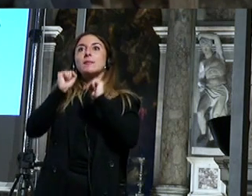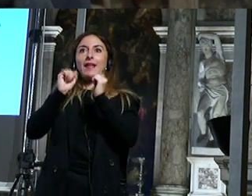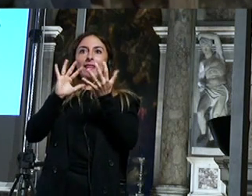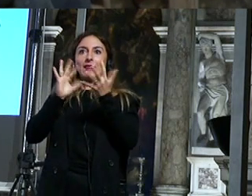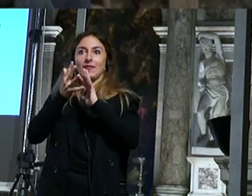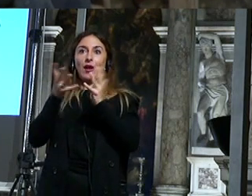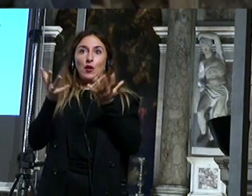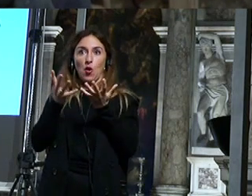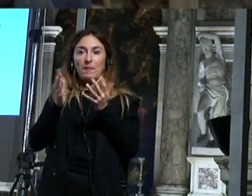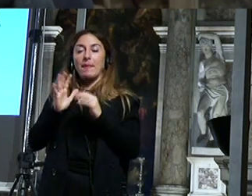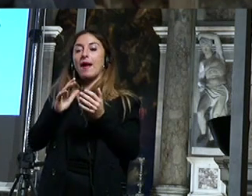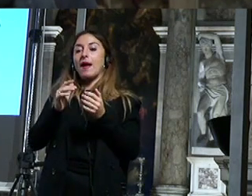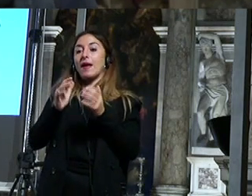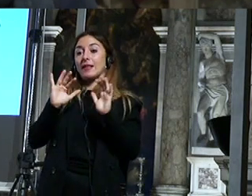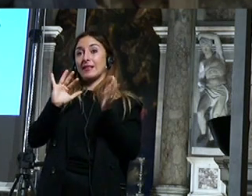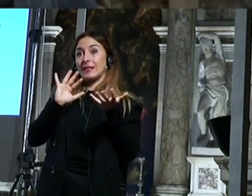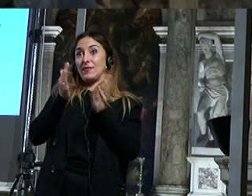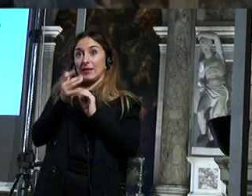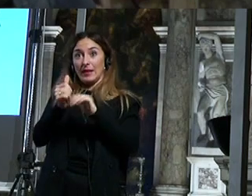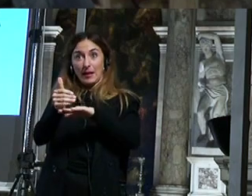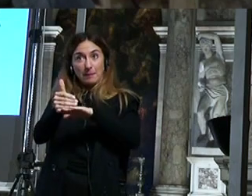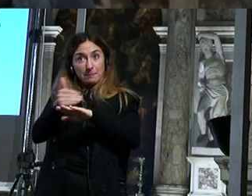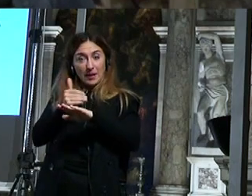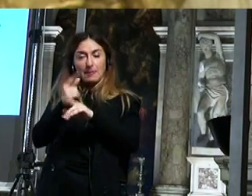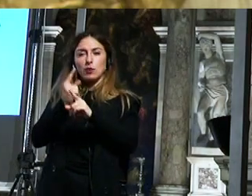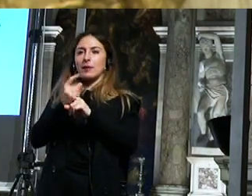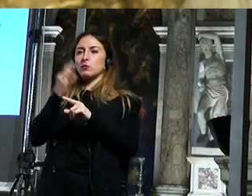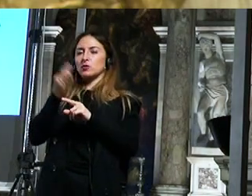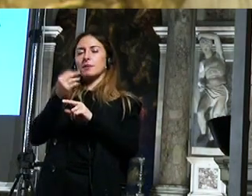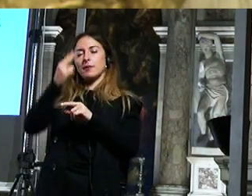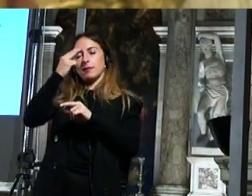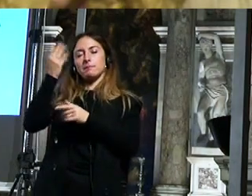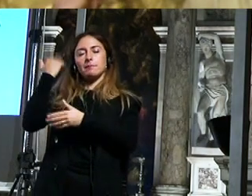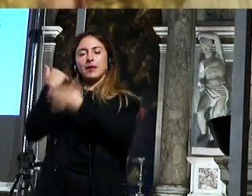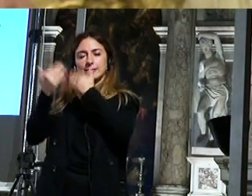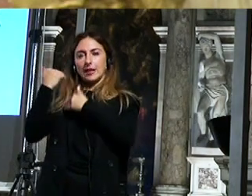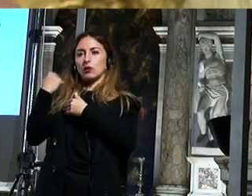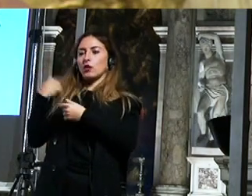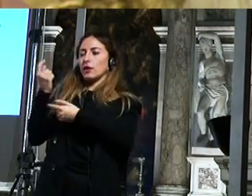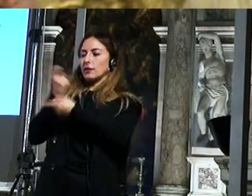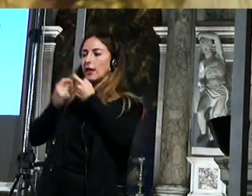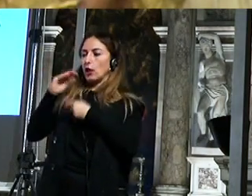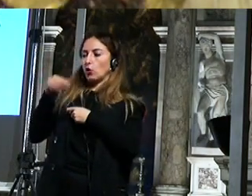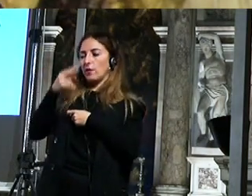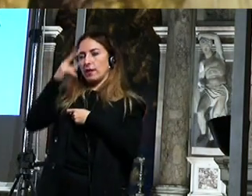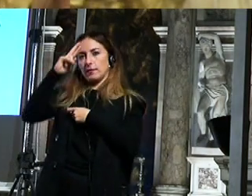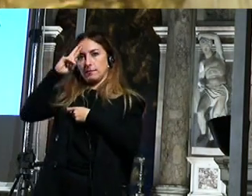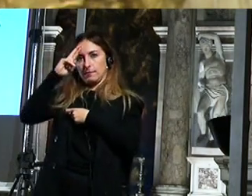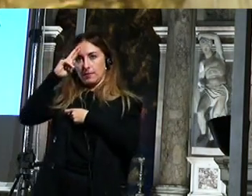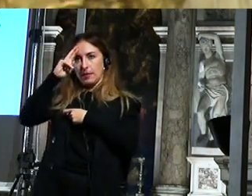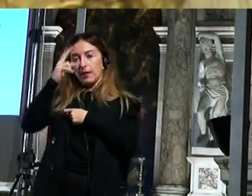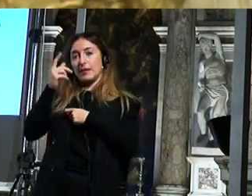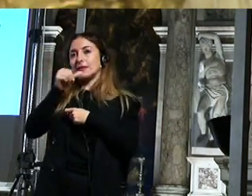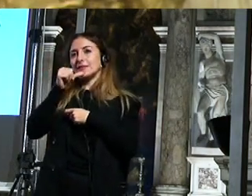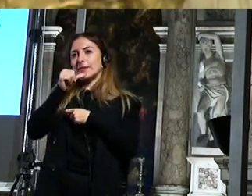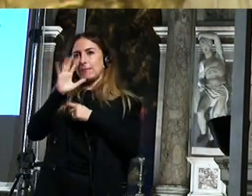past. We go over the past. We understand what we came from. So I didn't answer the question about the soul, but